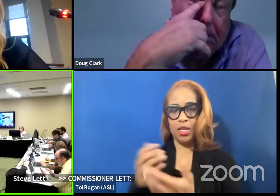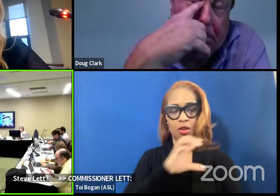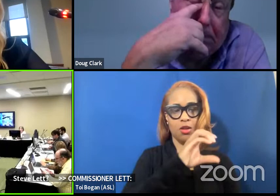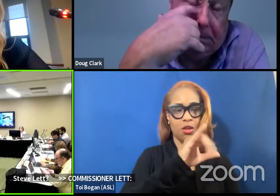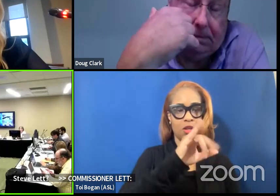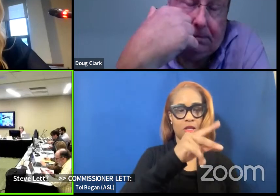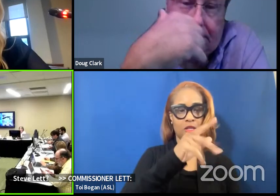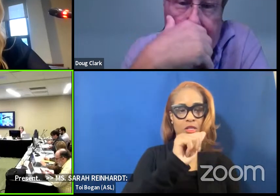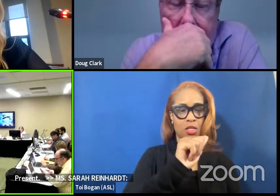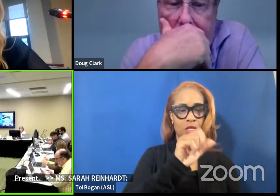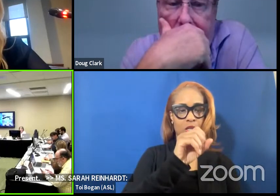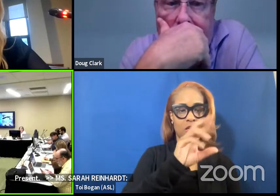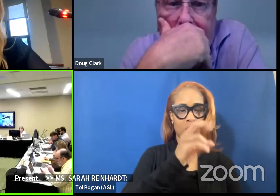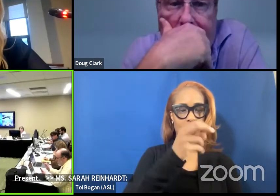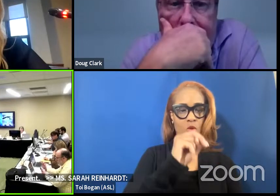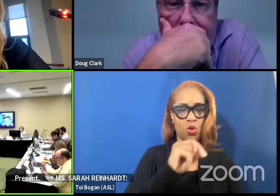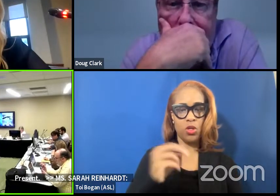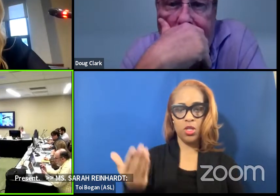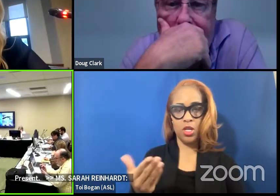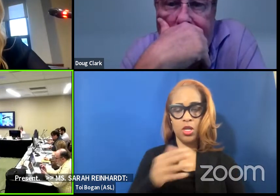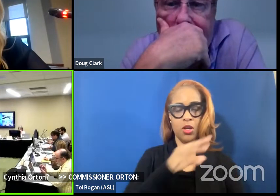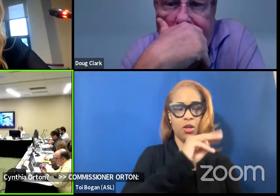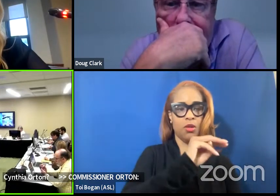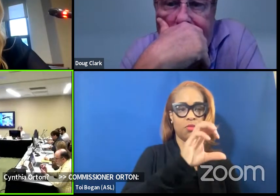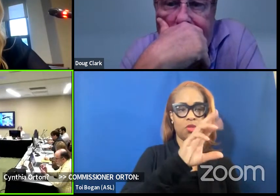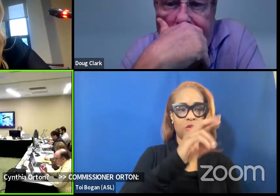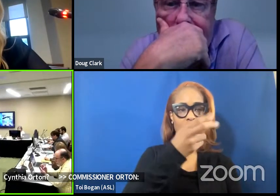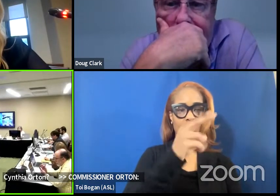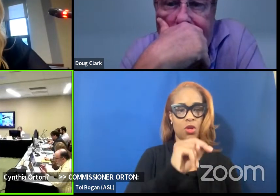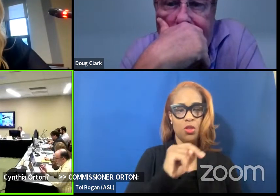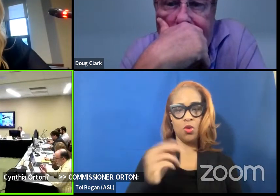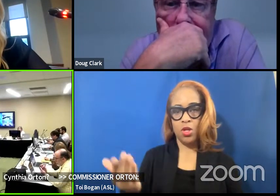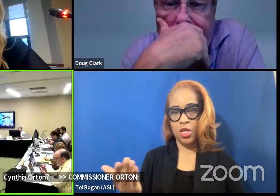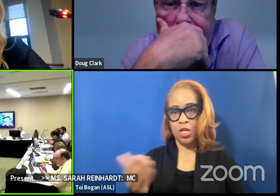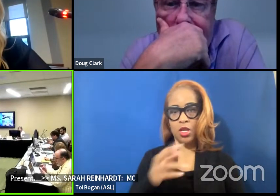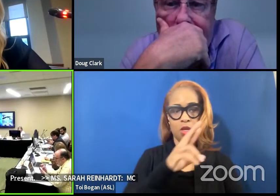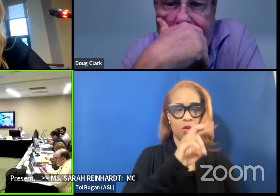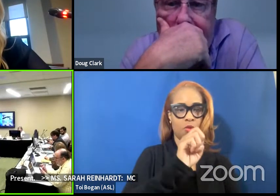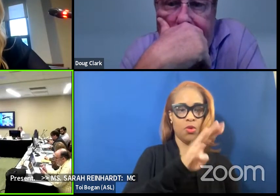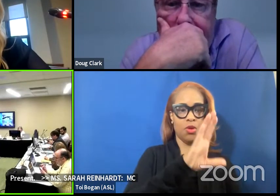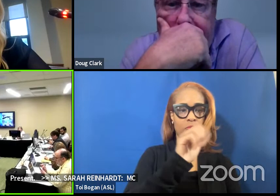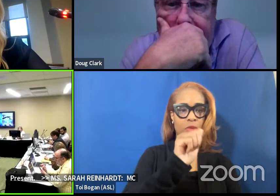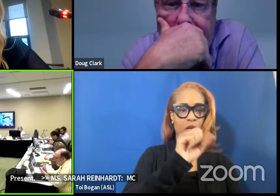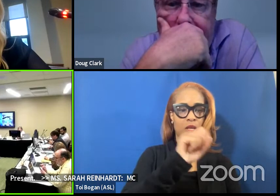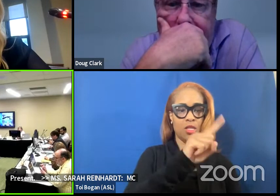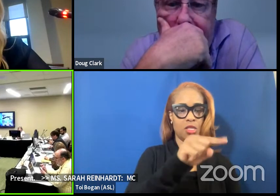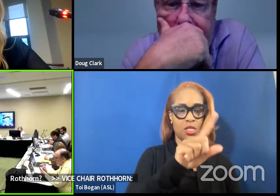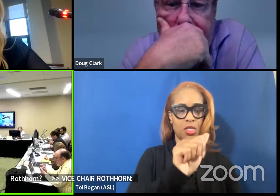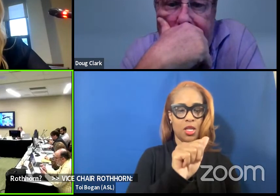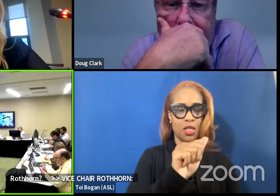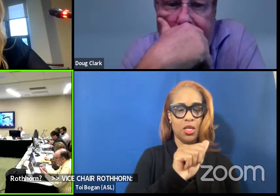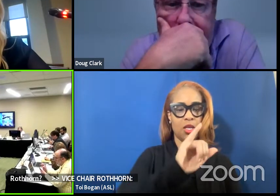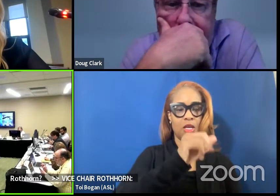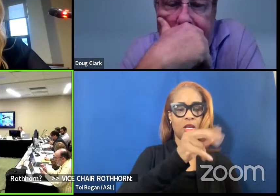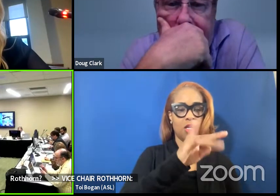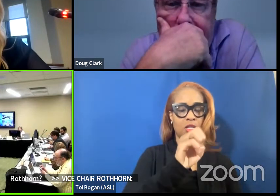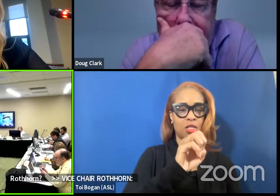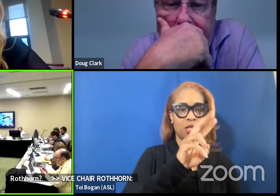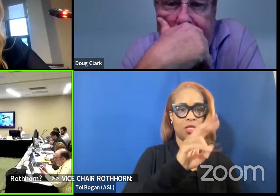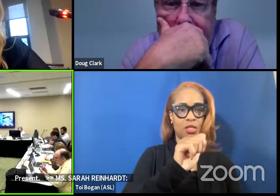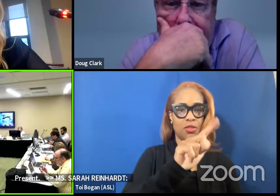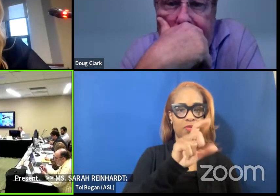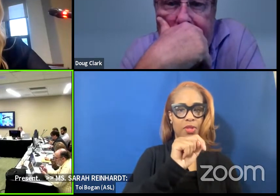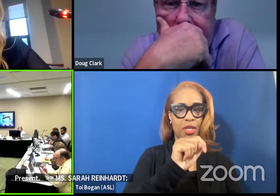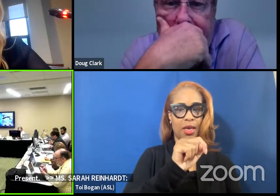orton present m.c rothhorn present rebecca satella janice valette